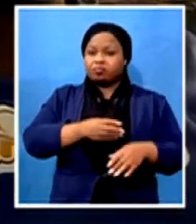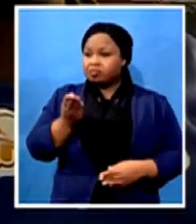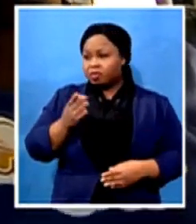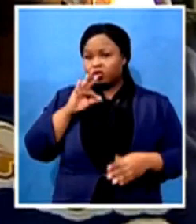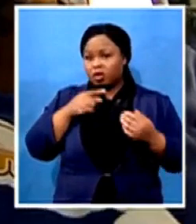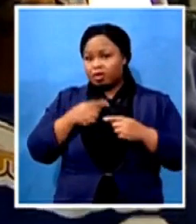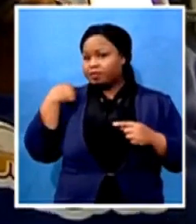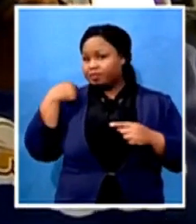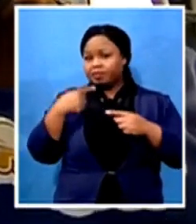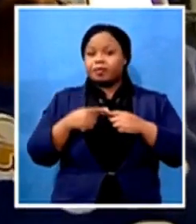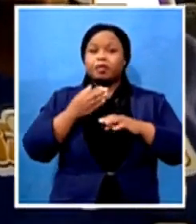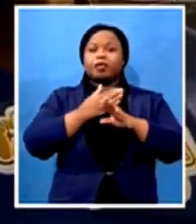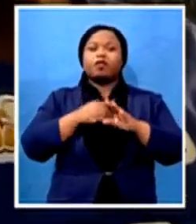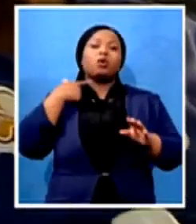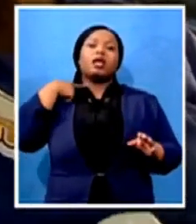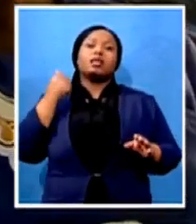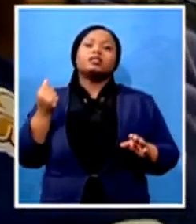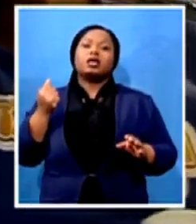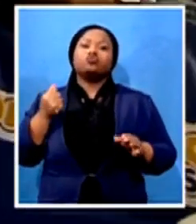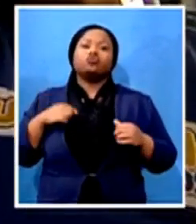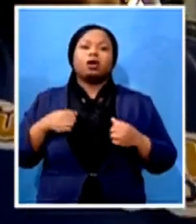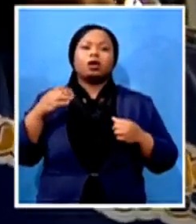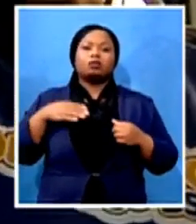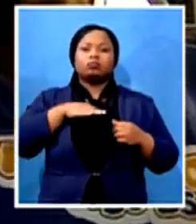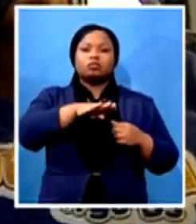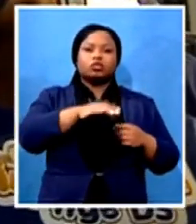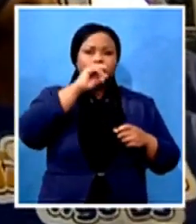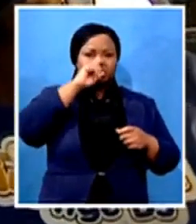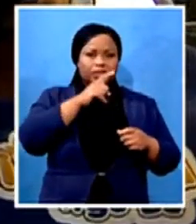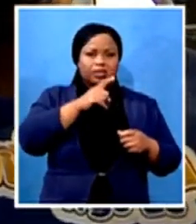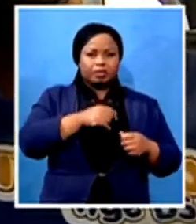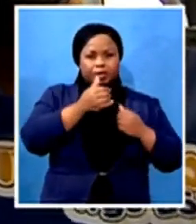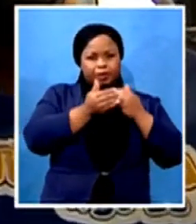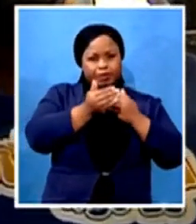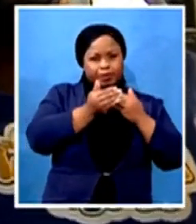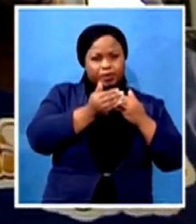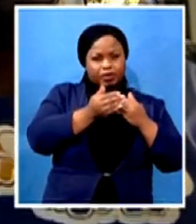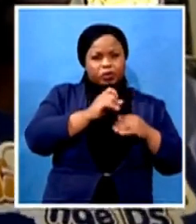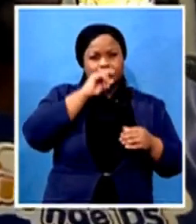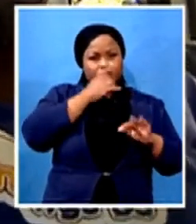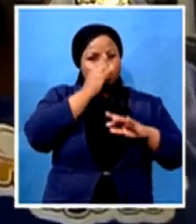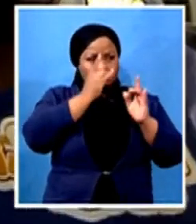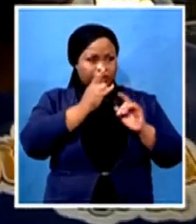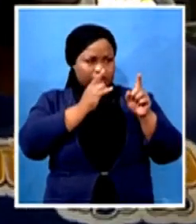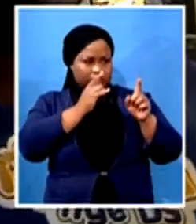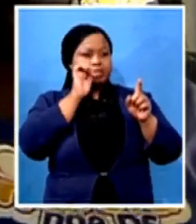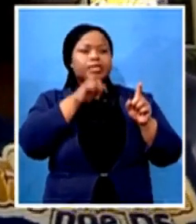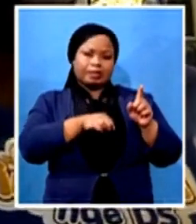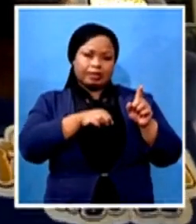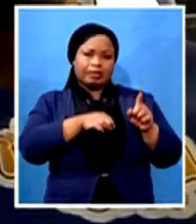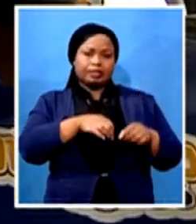to Sandton, this is where I'm just near Sandton City. Yes, near Sandton City. I would have had to